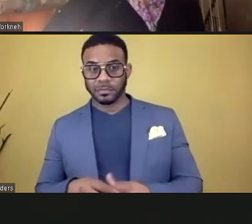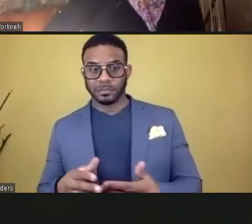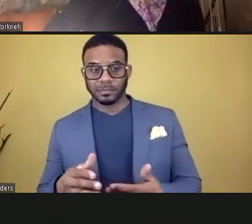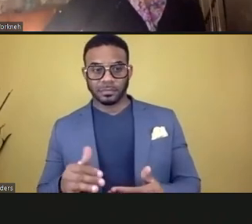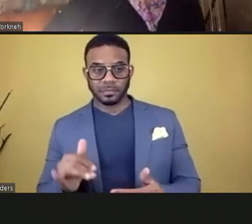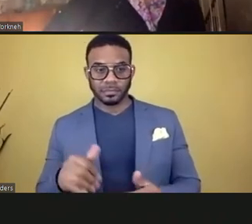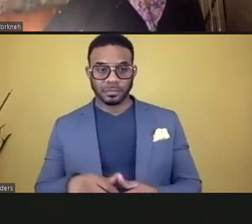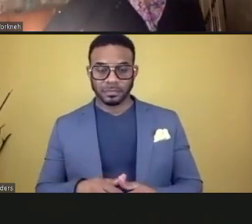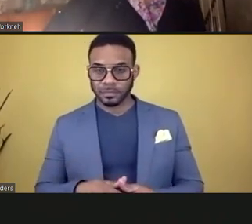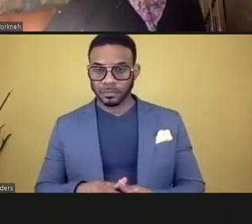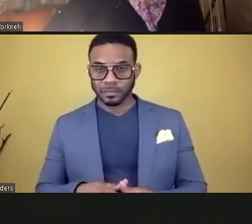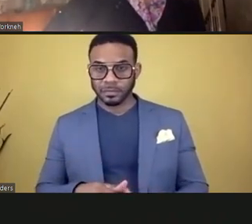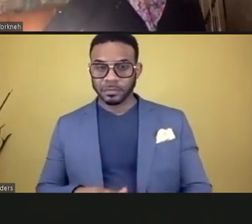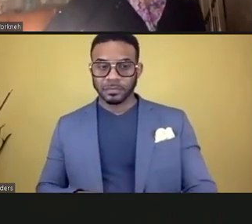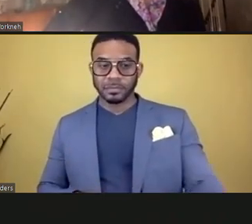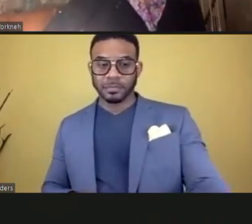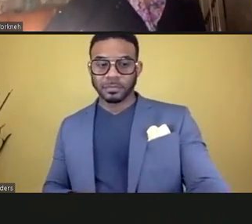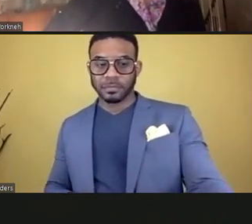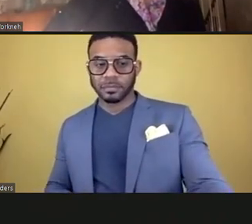That's all I got.